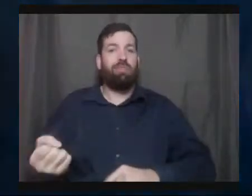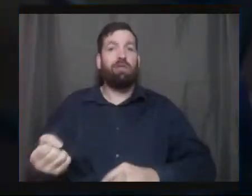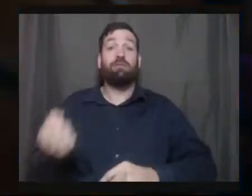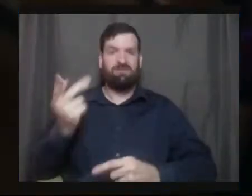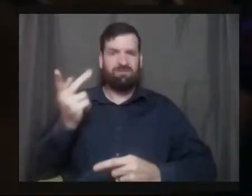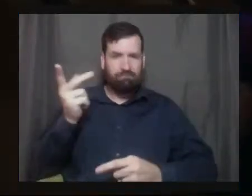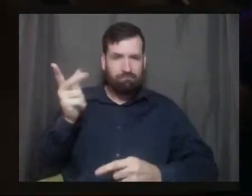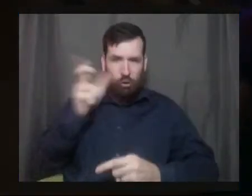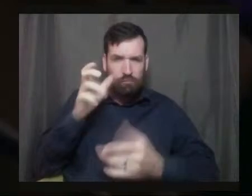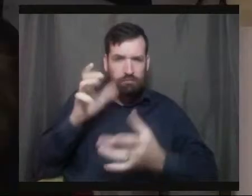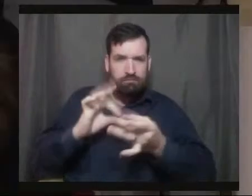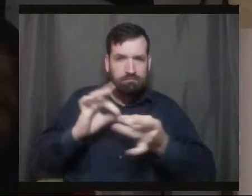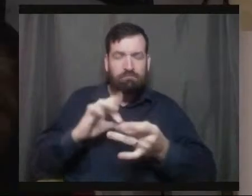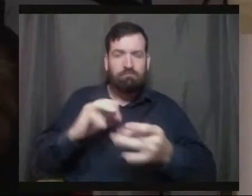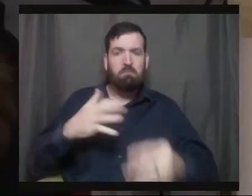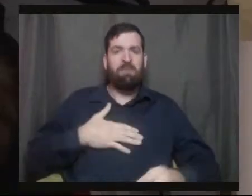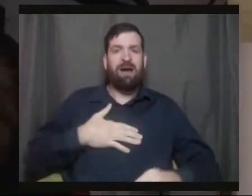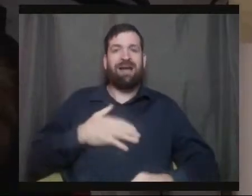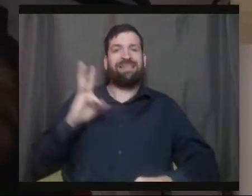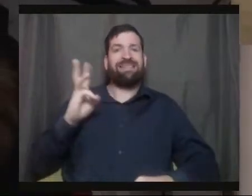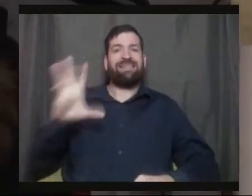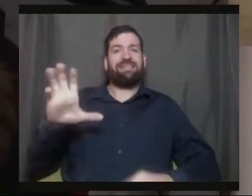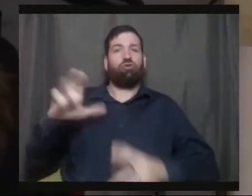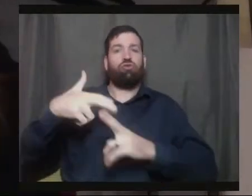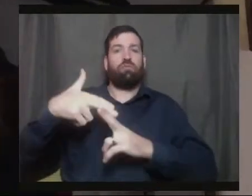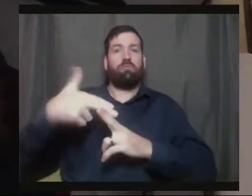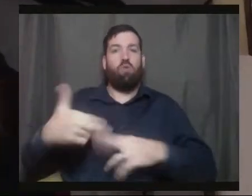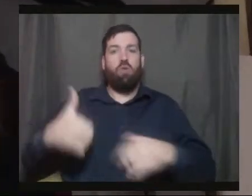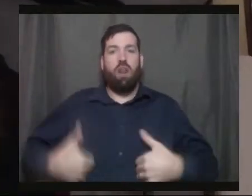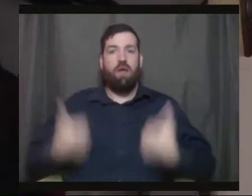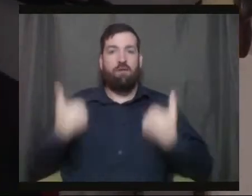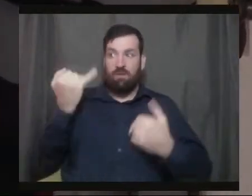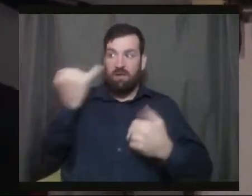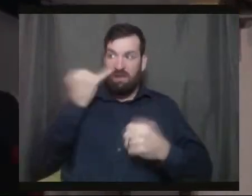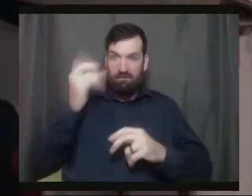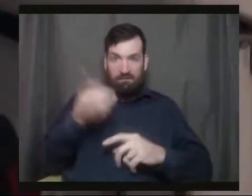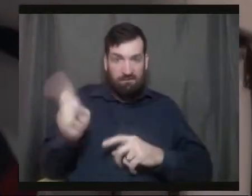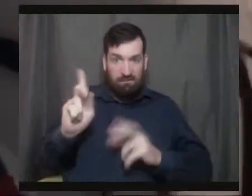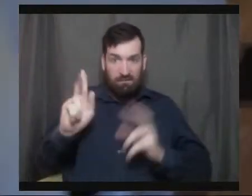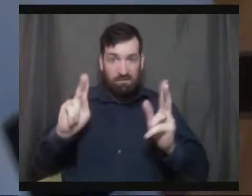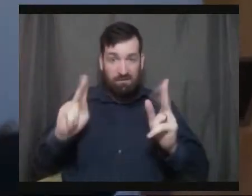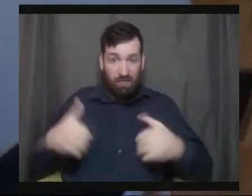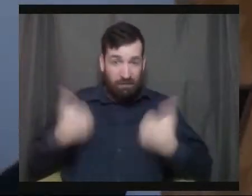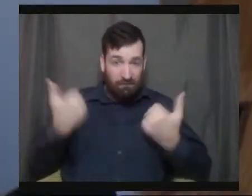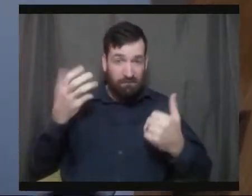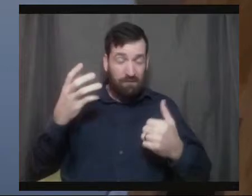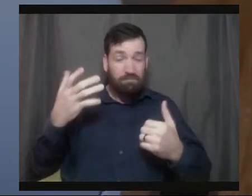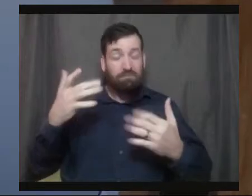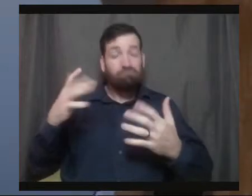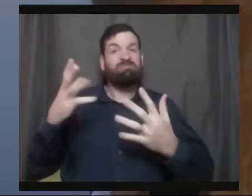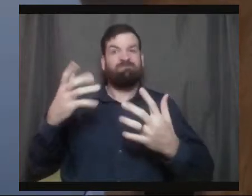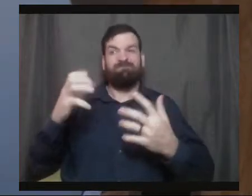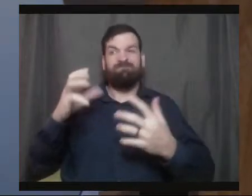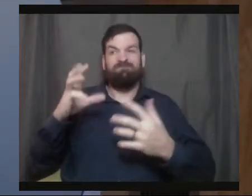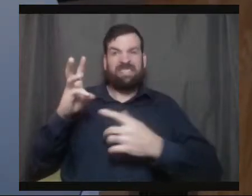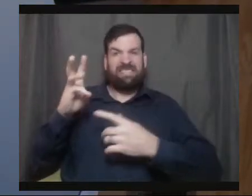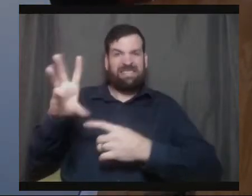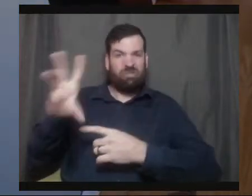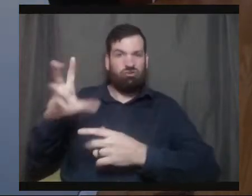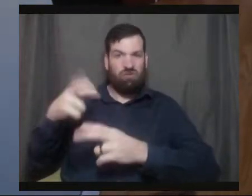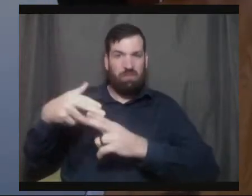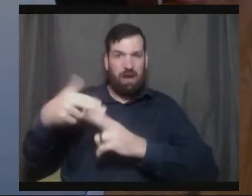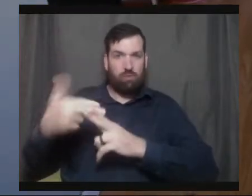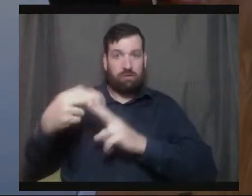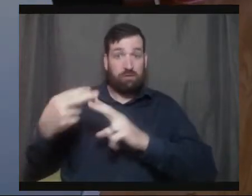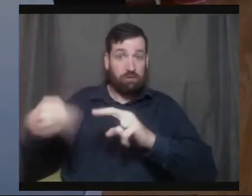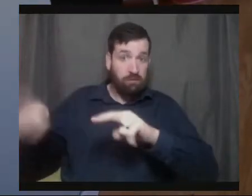My 600-Pound Life, which follows patients weighing more than 600 pounds through their bariatric surgery journey. While the show and shows like this